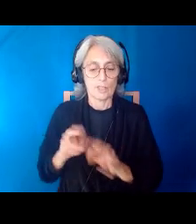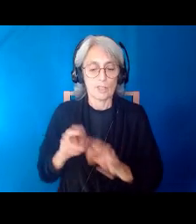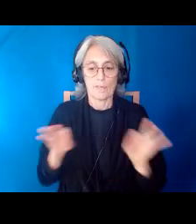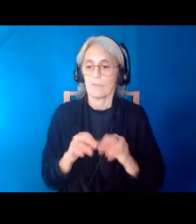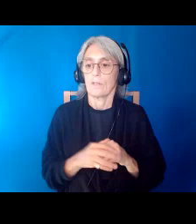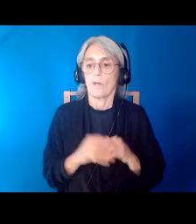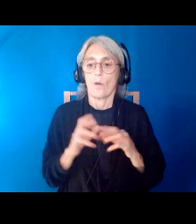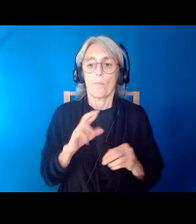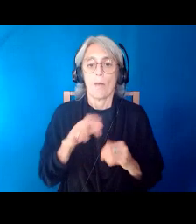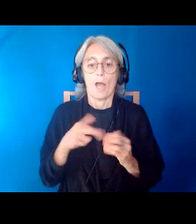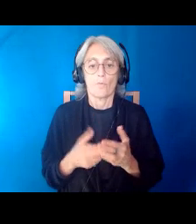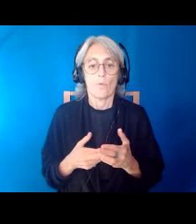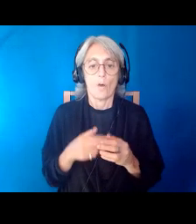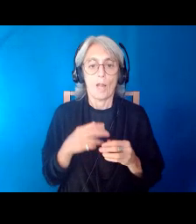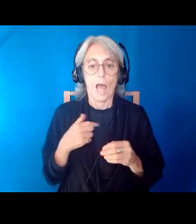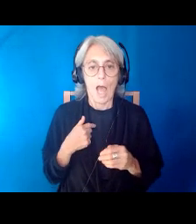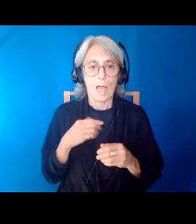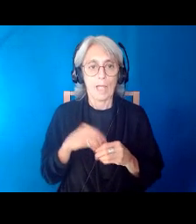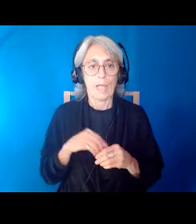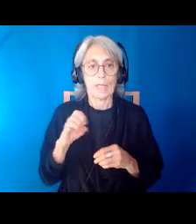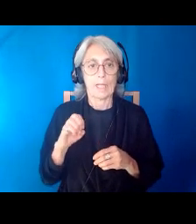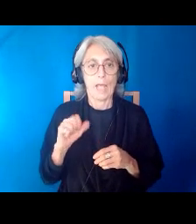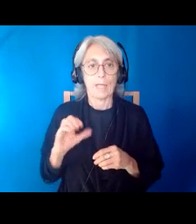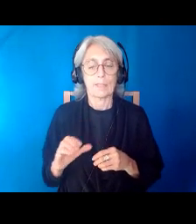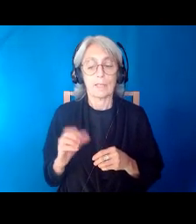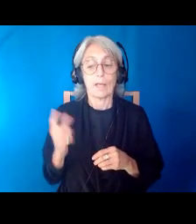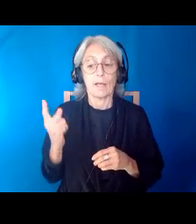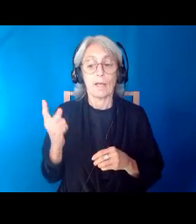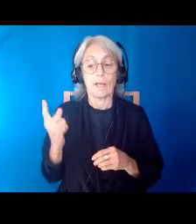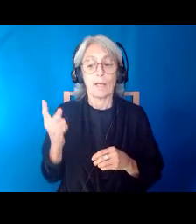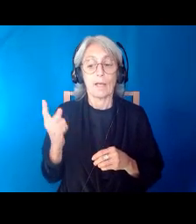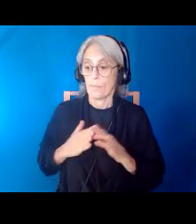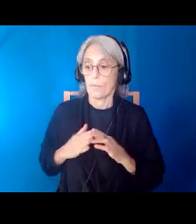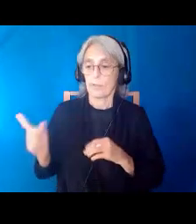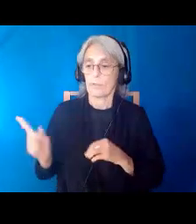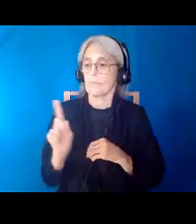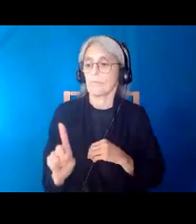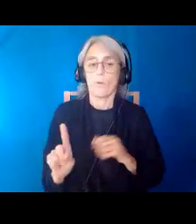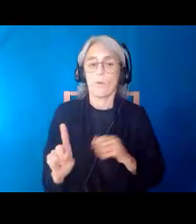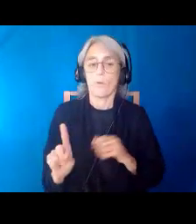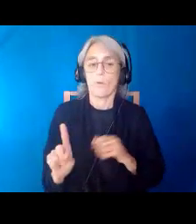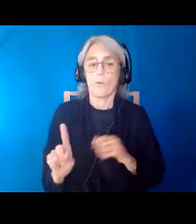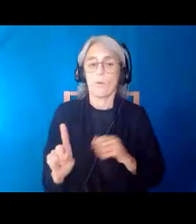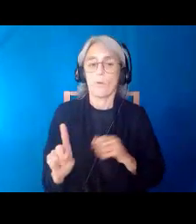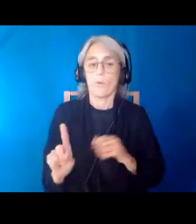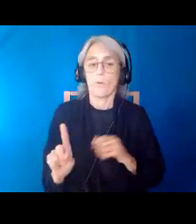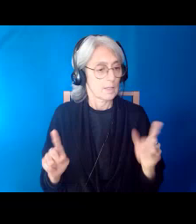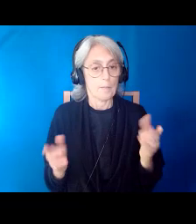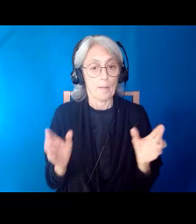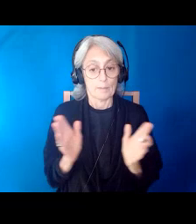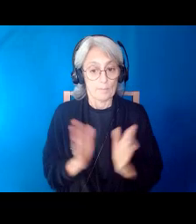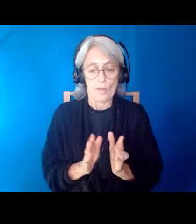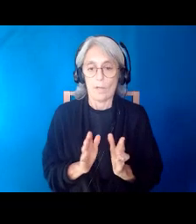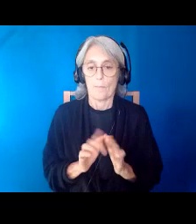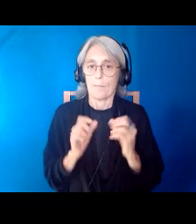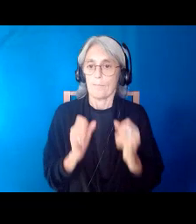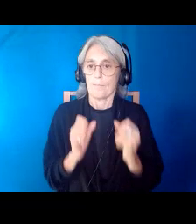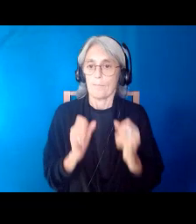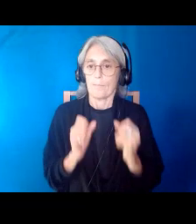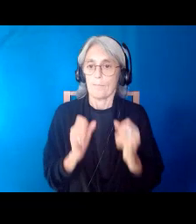the EAC, someone in my little community or for another community, maybe small but mighty along the